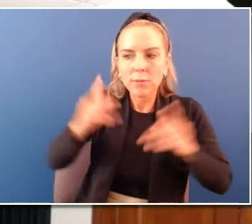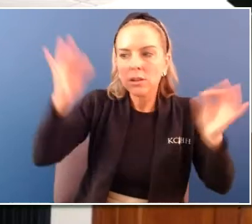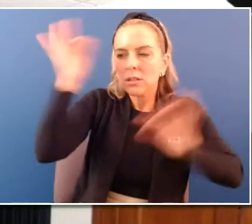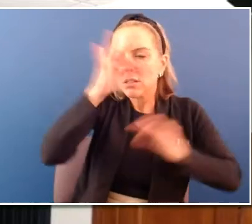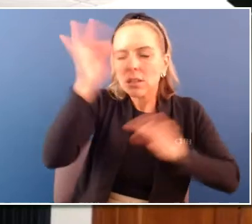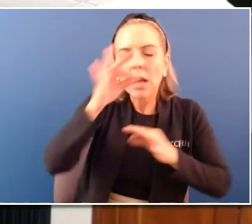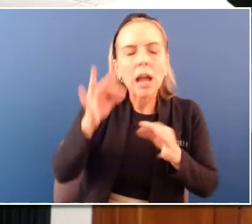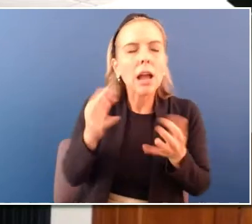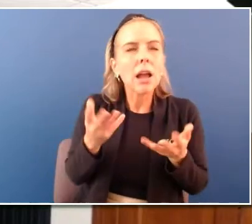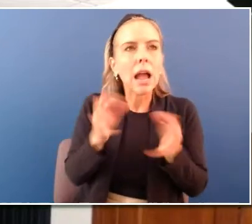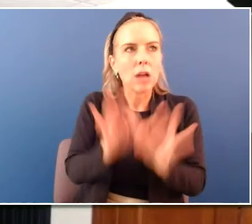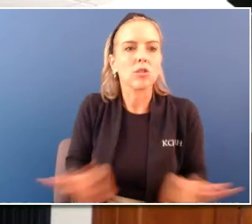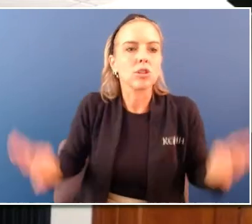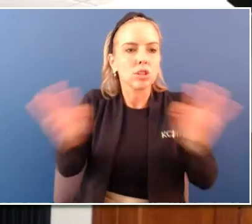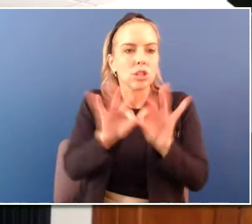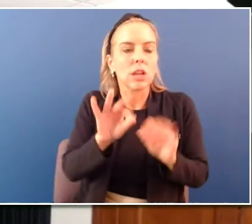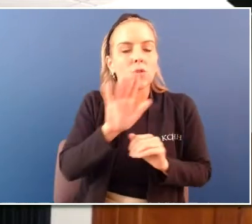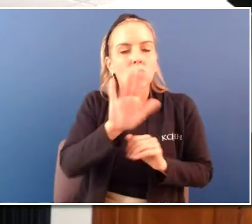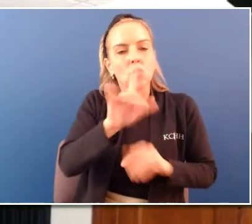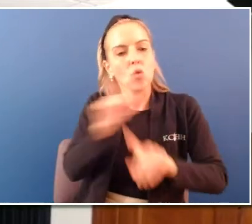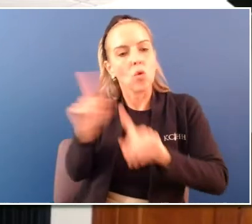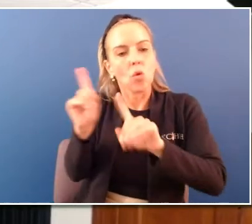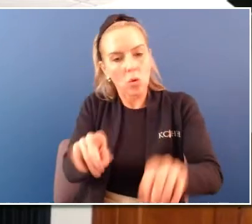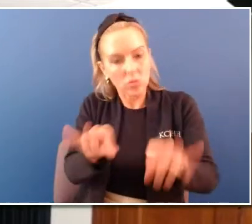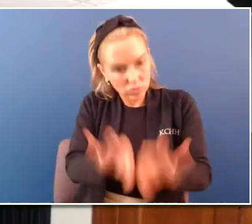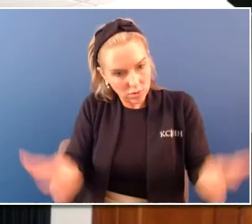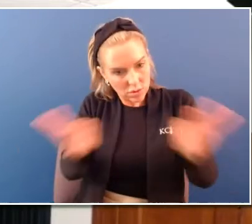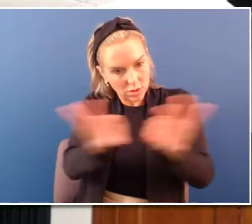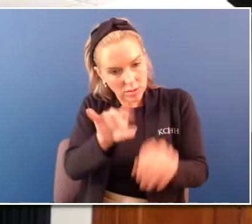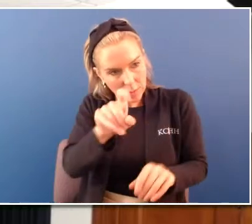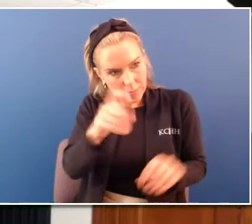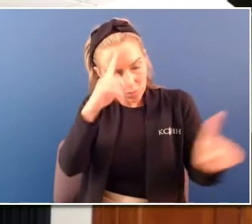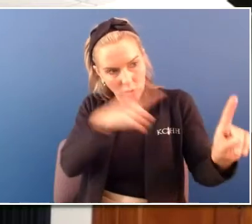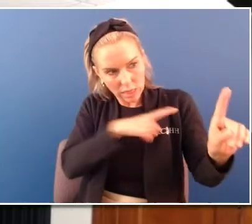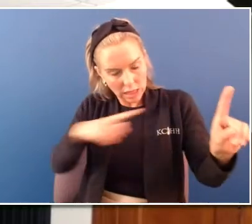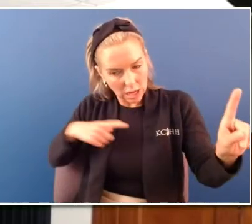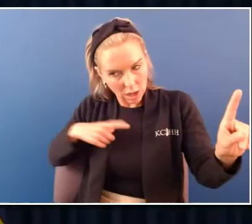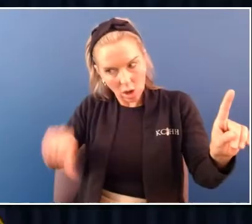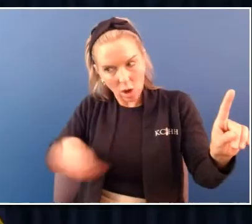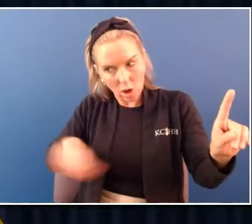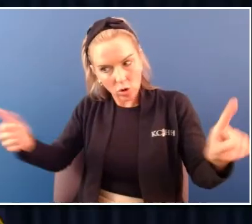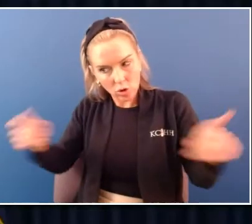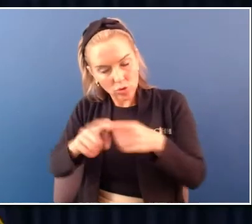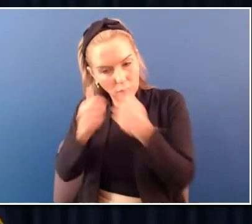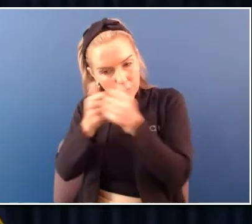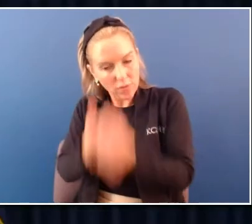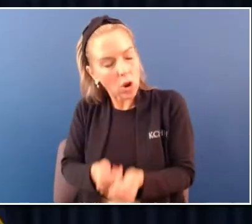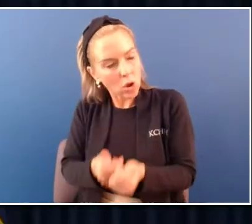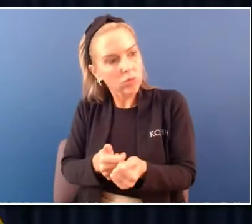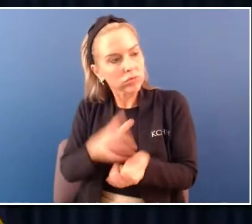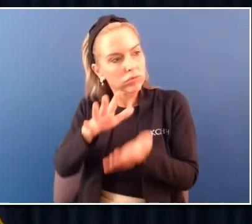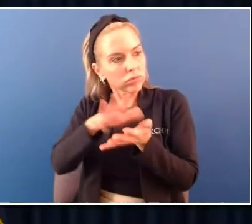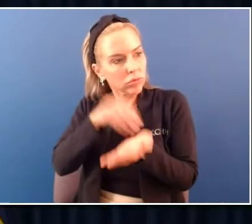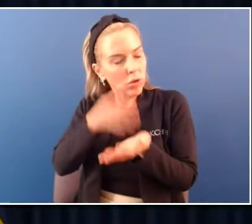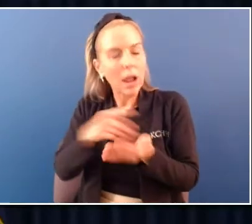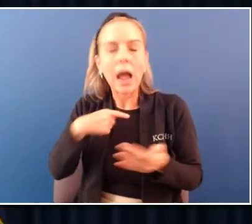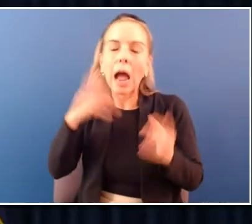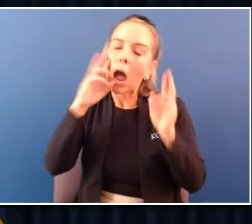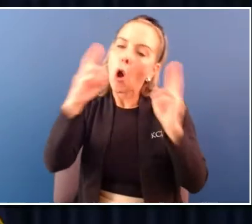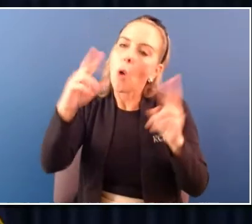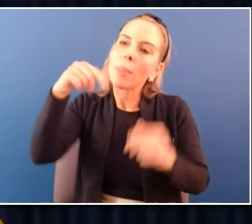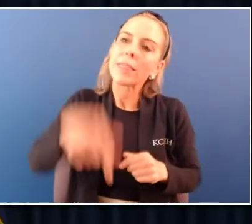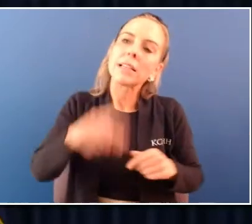significant is your executive order, and do you think this will spur the legislature and others to follow suit? I hope this executive